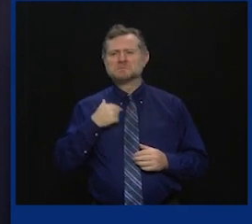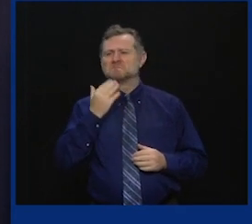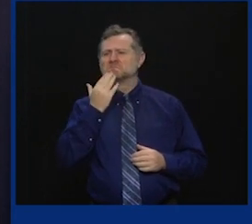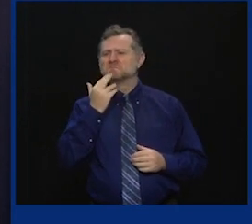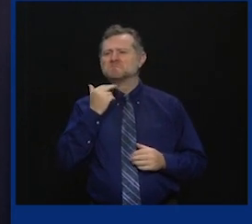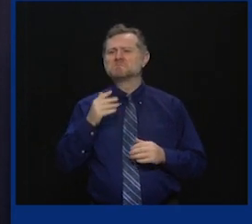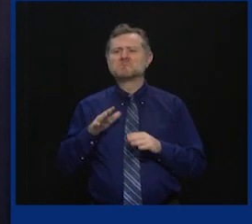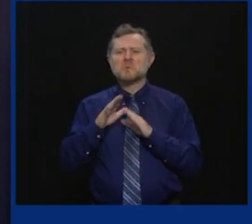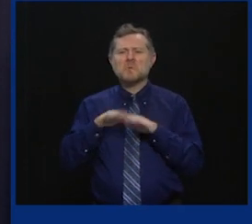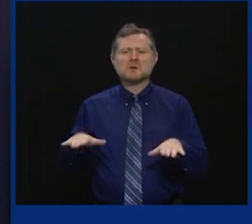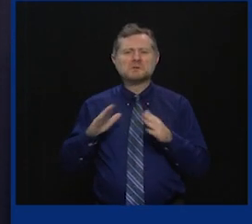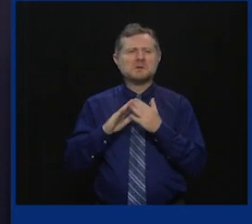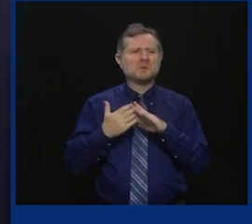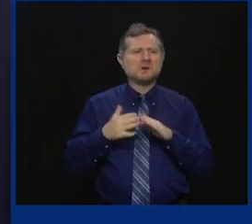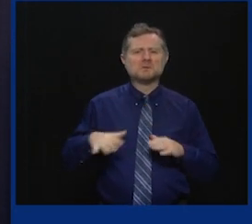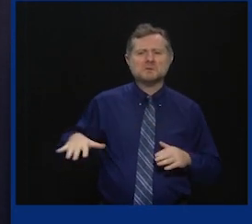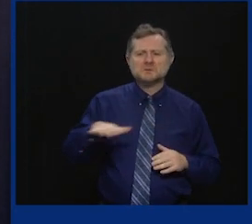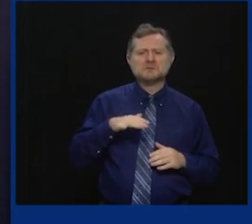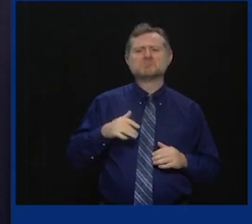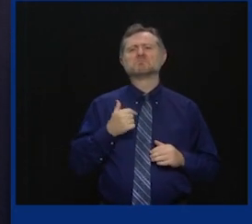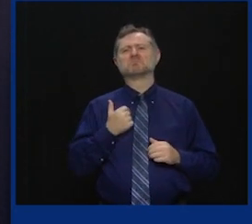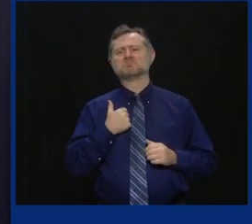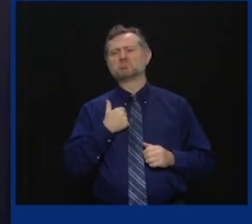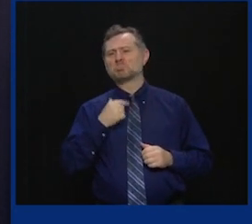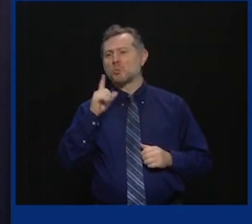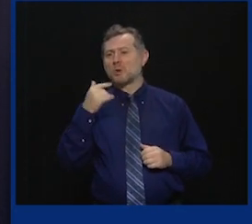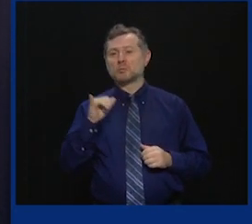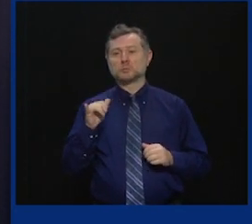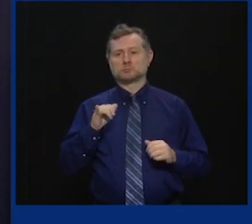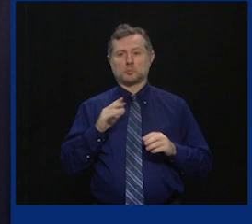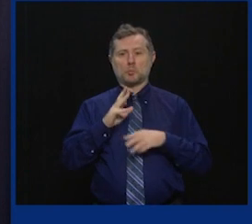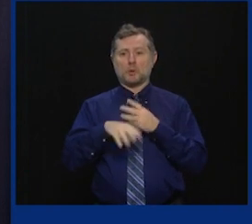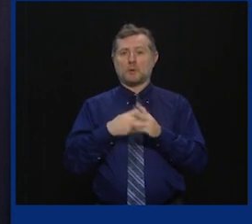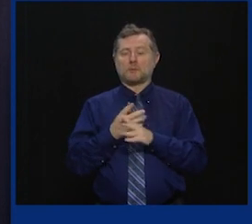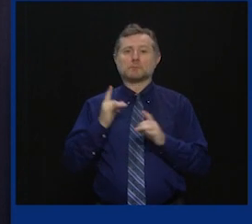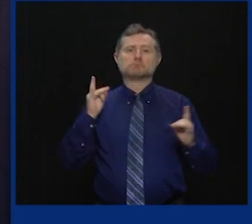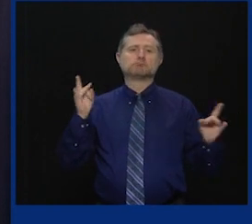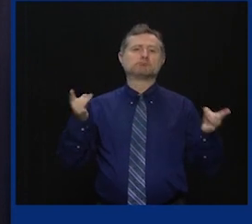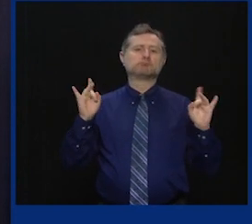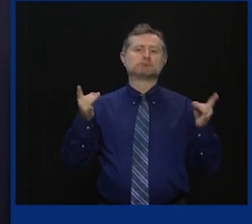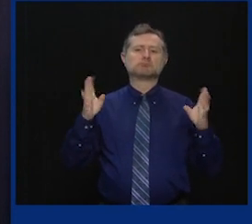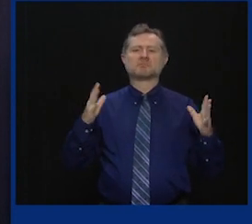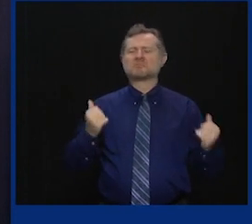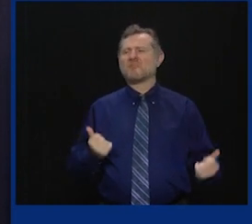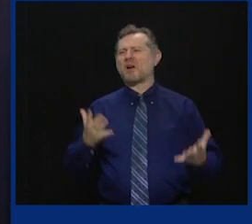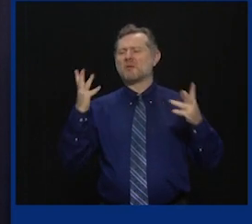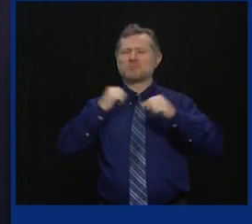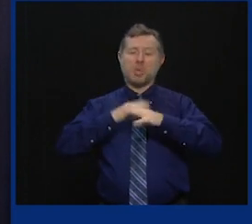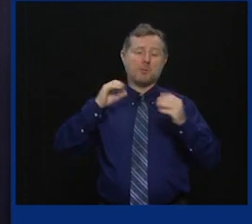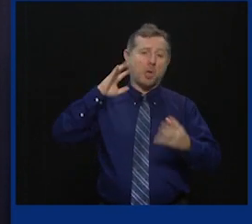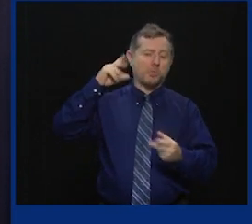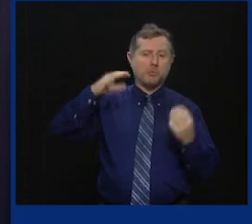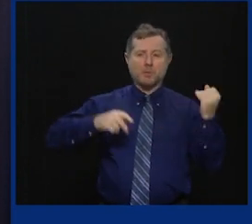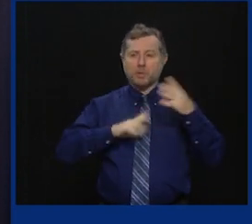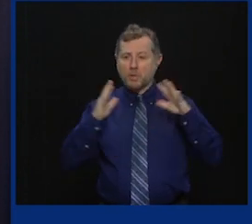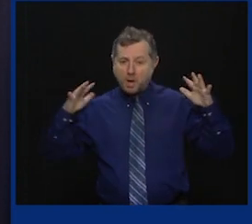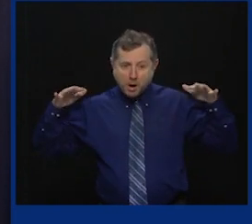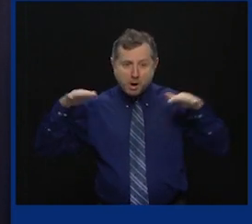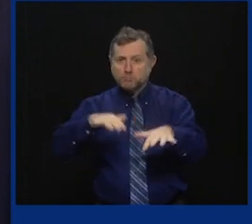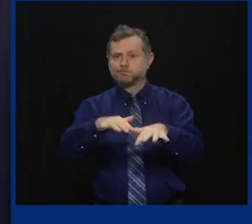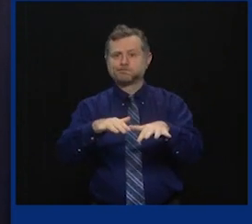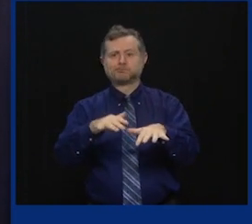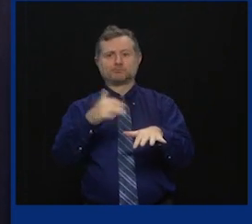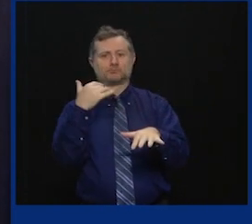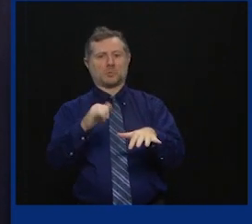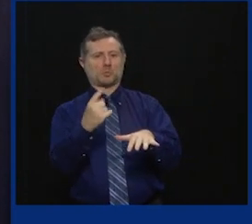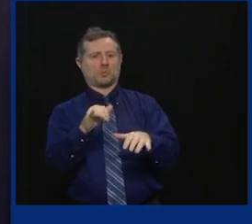The world looked like it was on fire. It was exploding. And all the eyes of the world were watching this one place. And as a